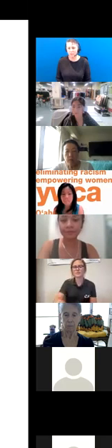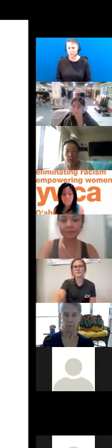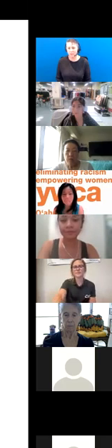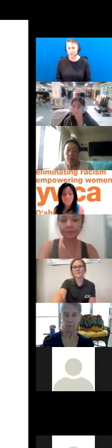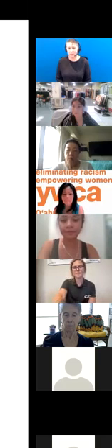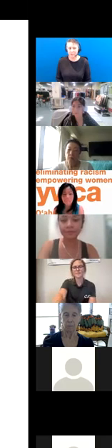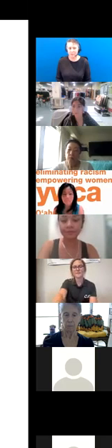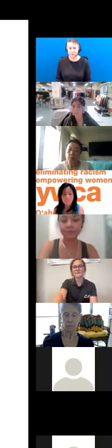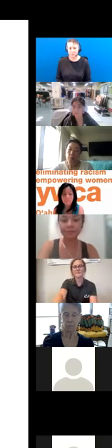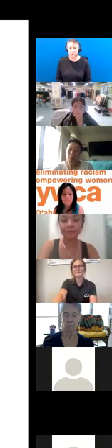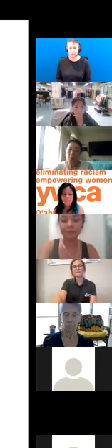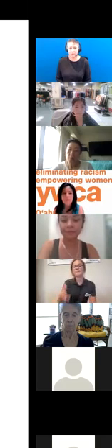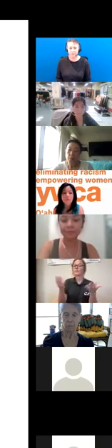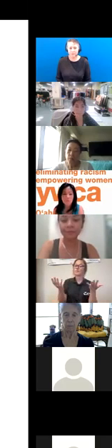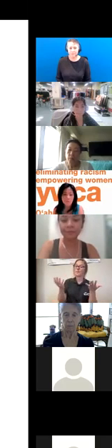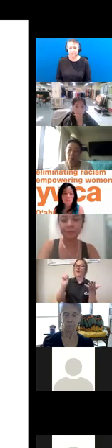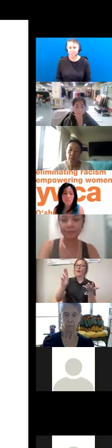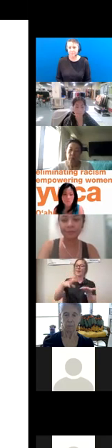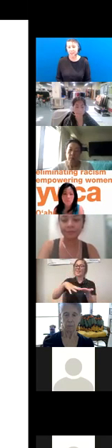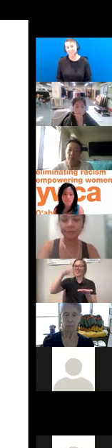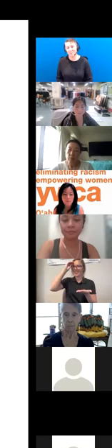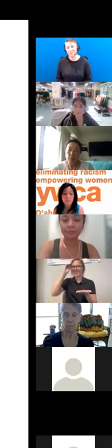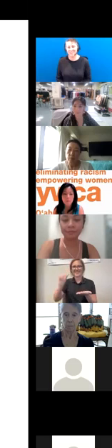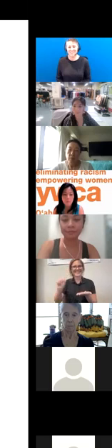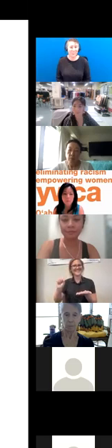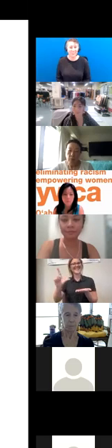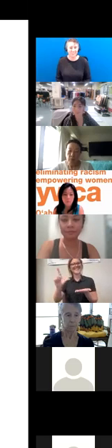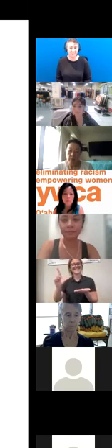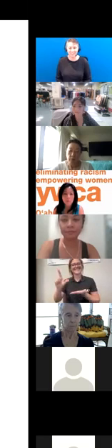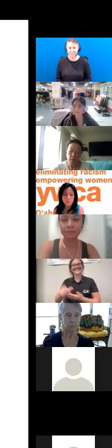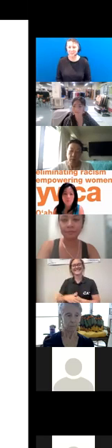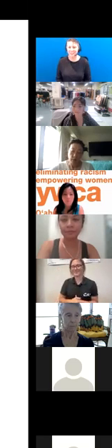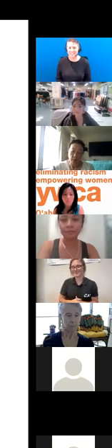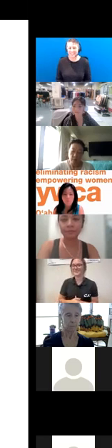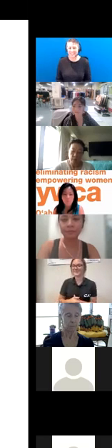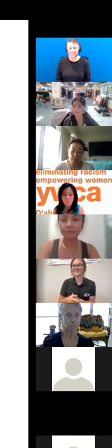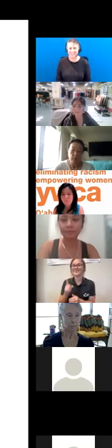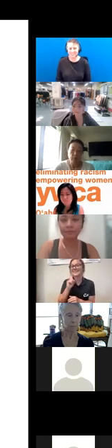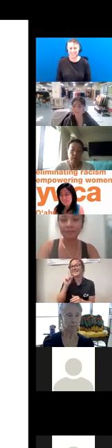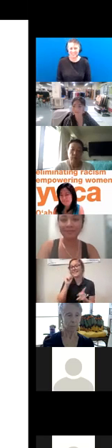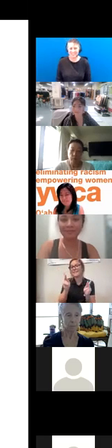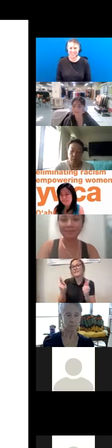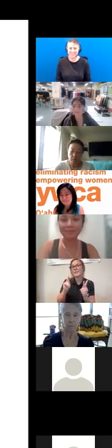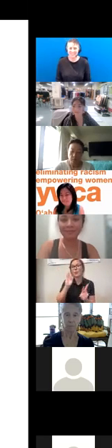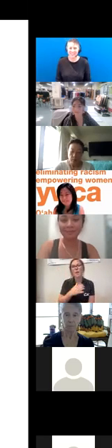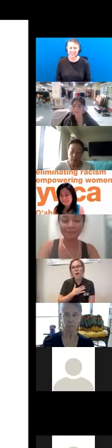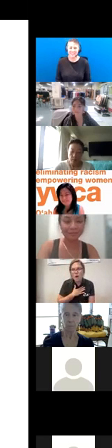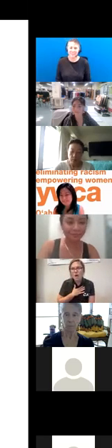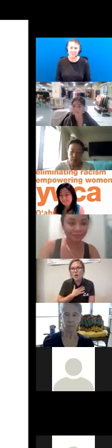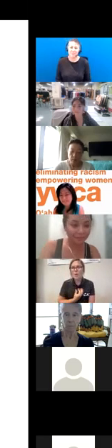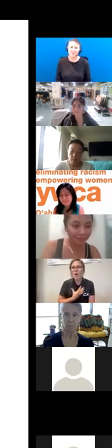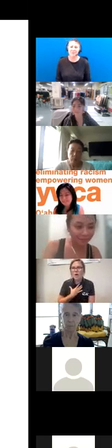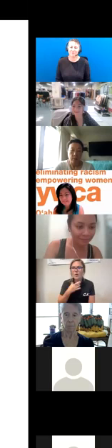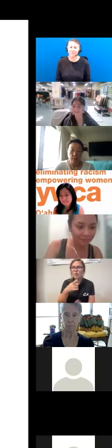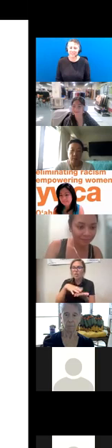use to communicate with a deaf person. And of course, you could just learn American Sign Language. So